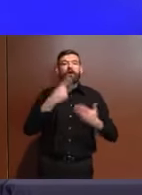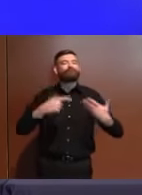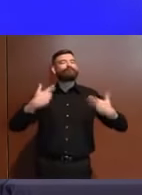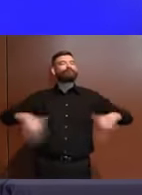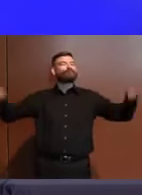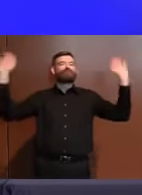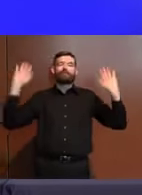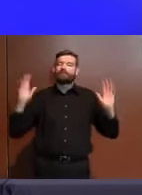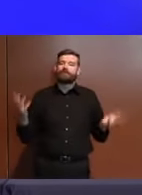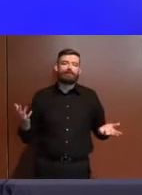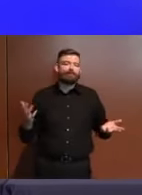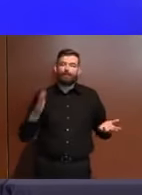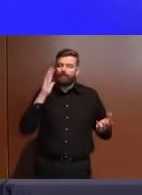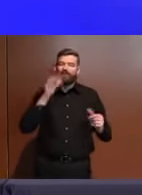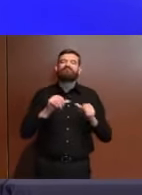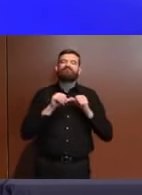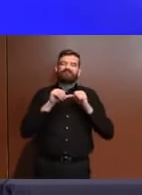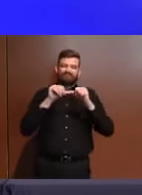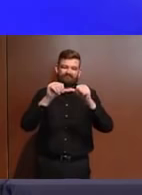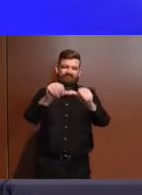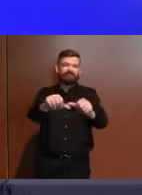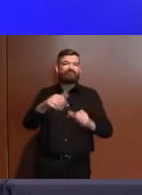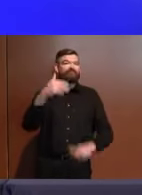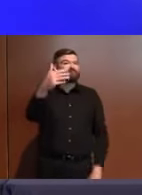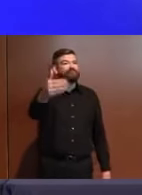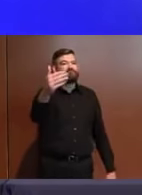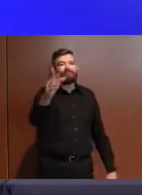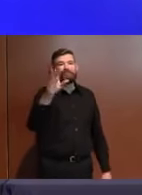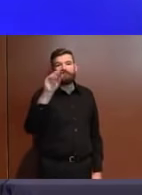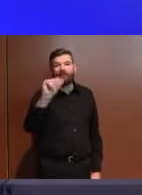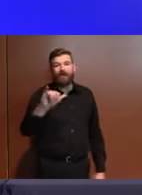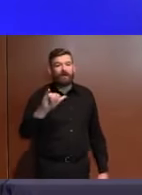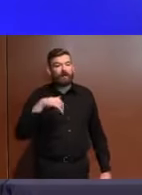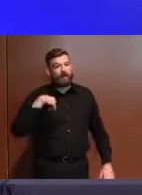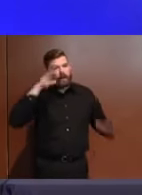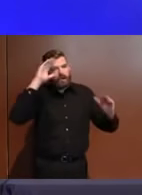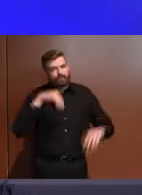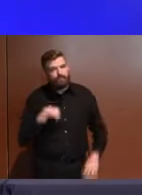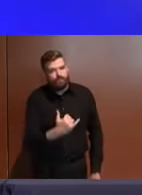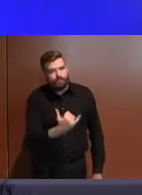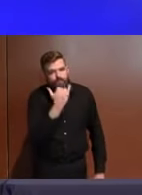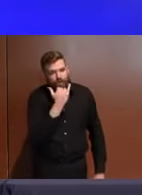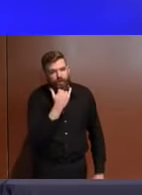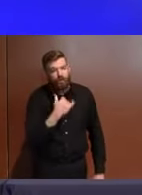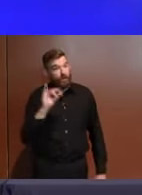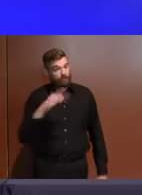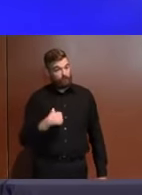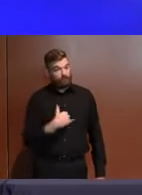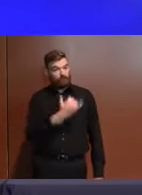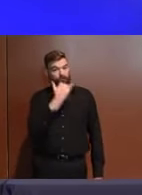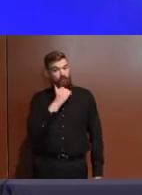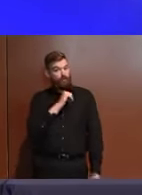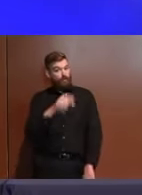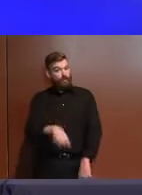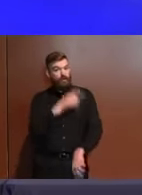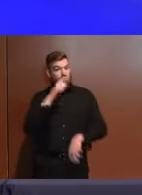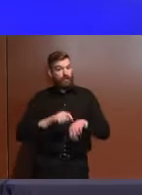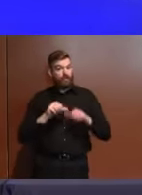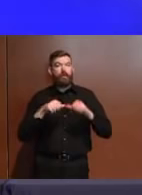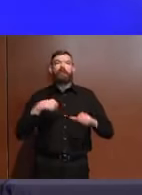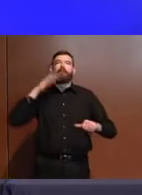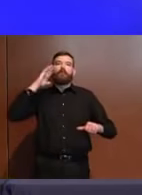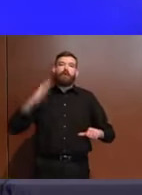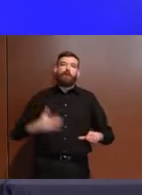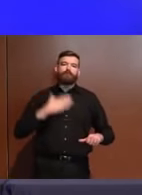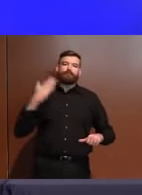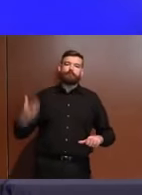bleed meaningfully into May. I hope I'm wrong about that. And if I am wrong, I'll be the happiest guy in New Jersey, if not America. But I know with just as